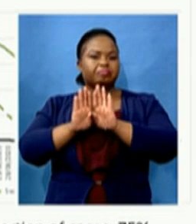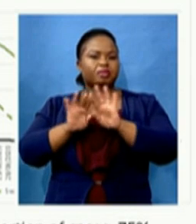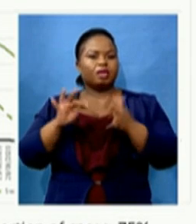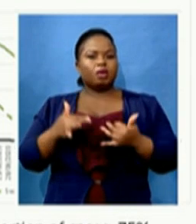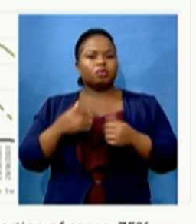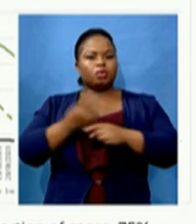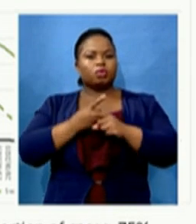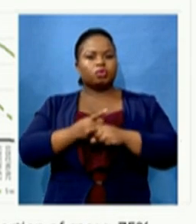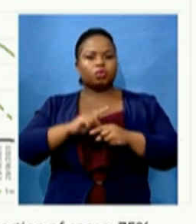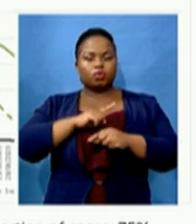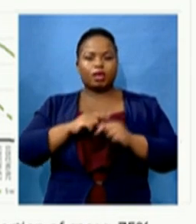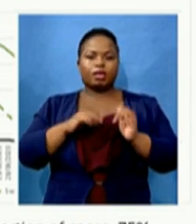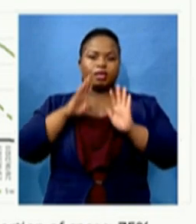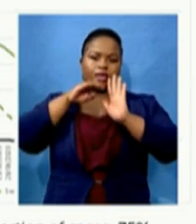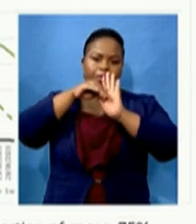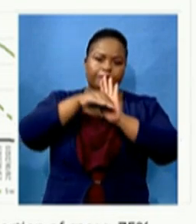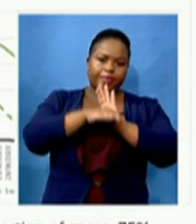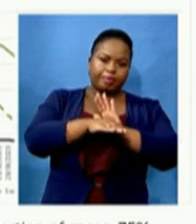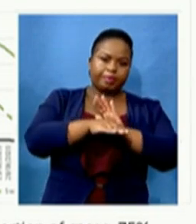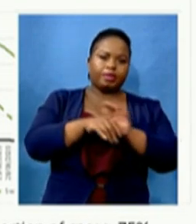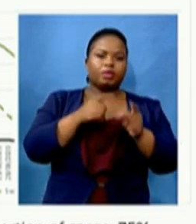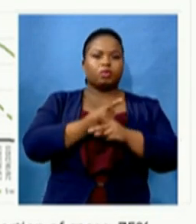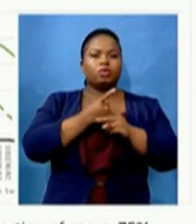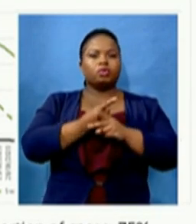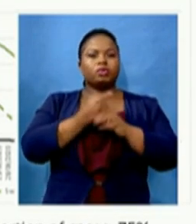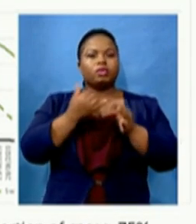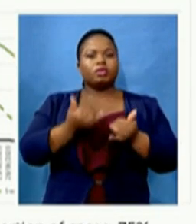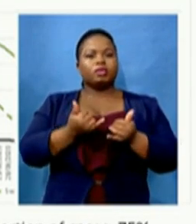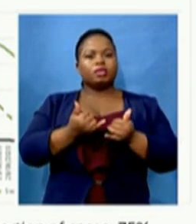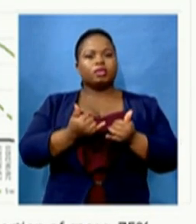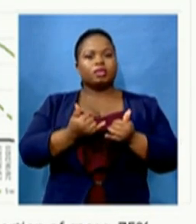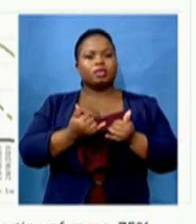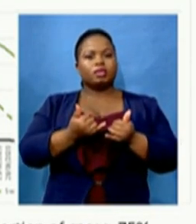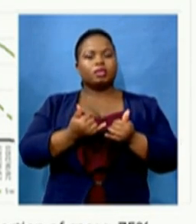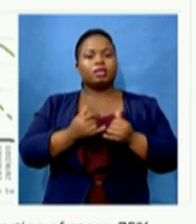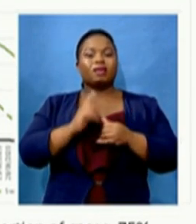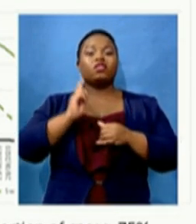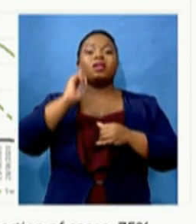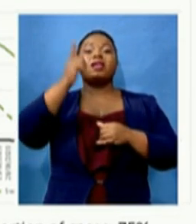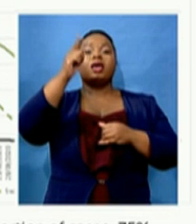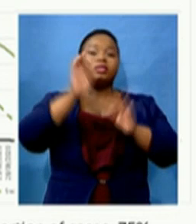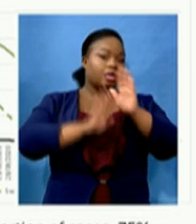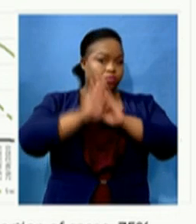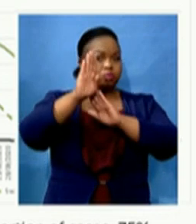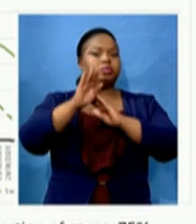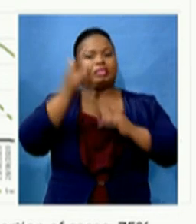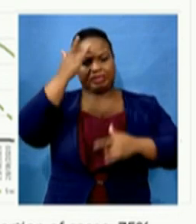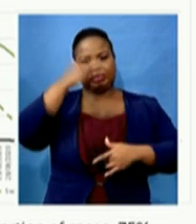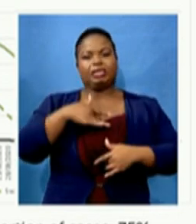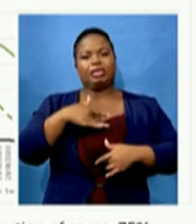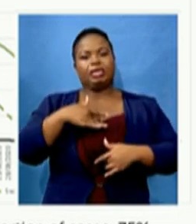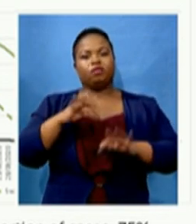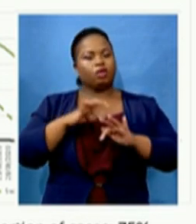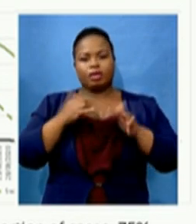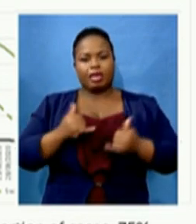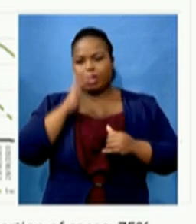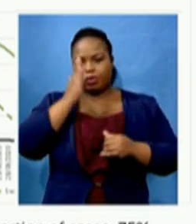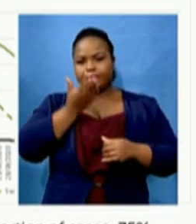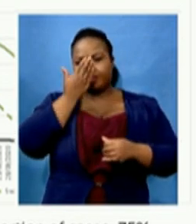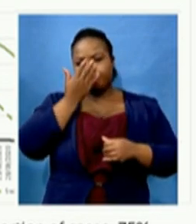further. Pushed the peak later. You can see here that in the absence of interventions, we would have expected a peak around the end of this